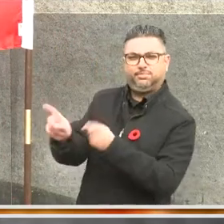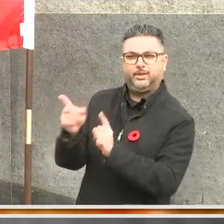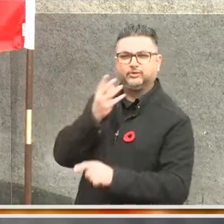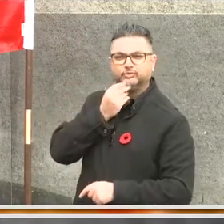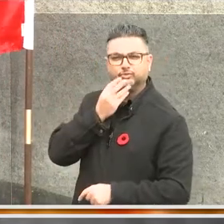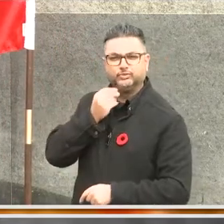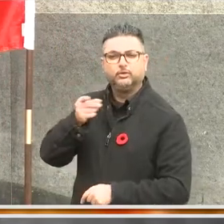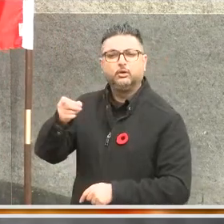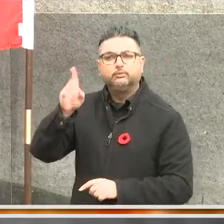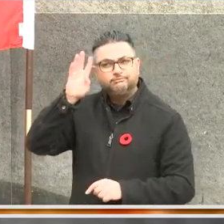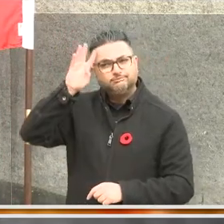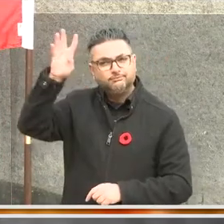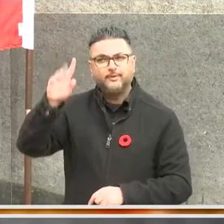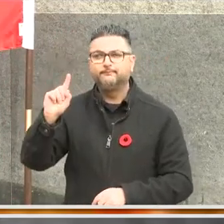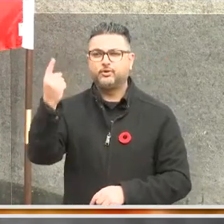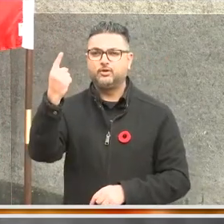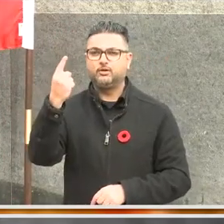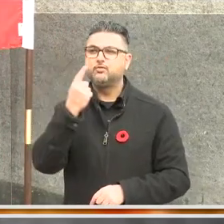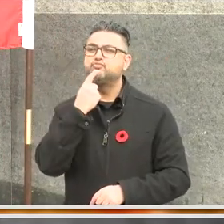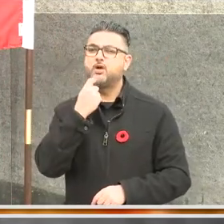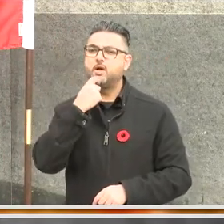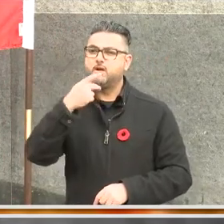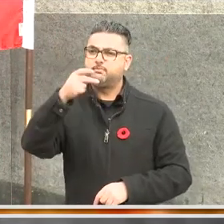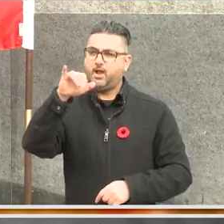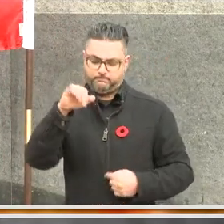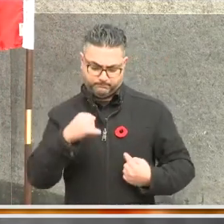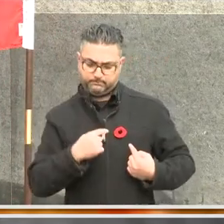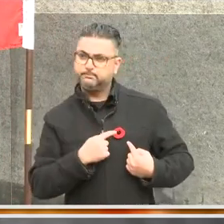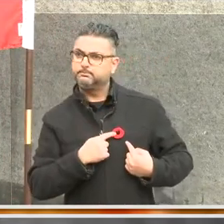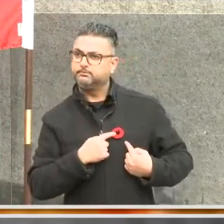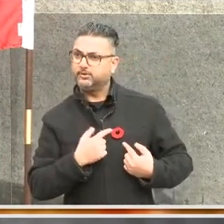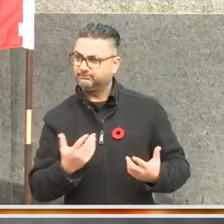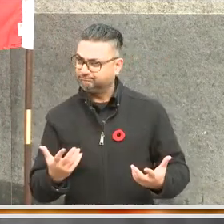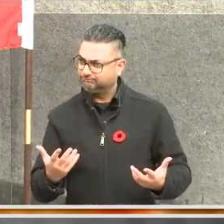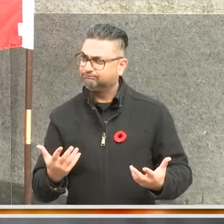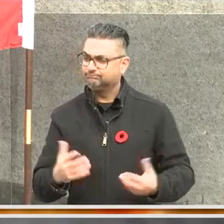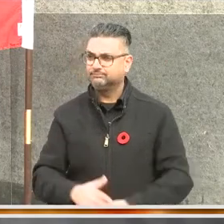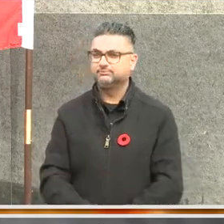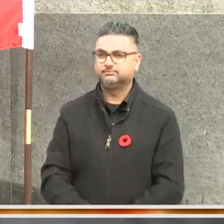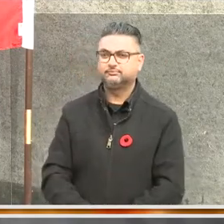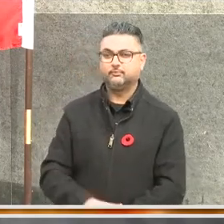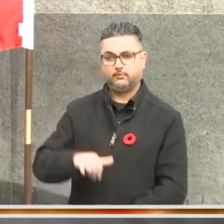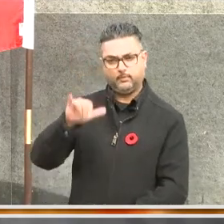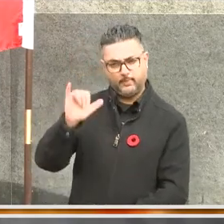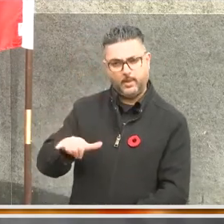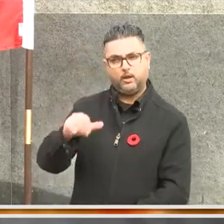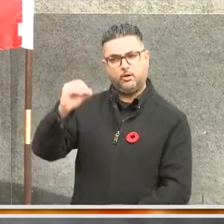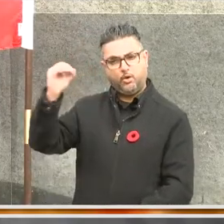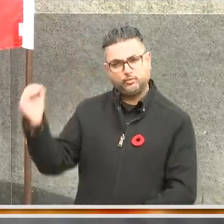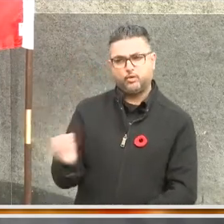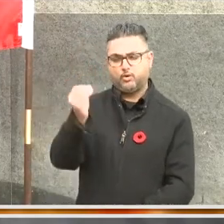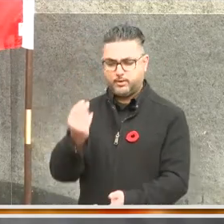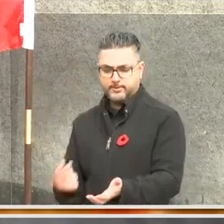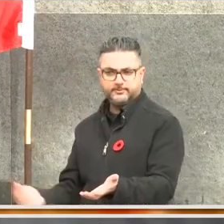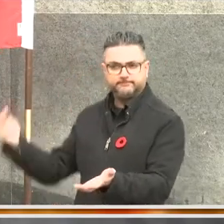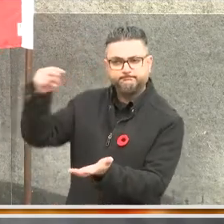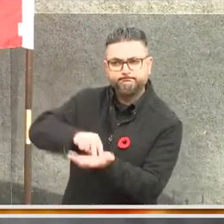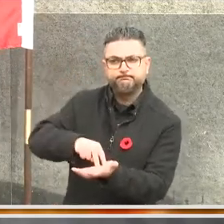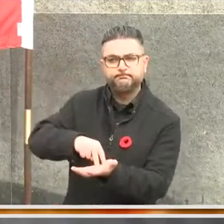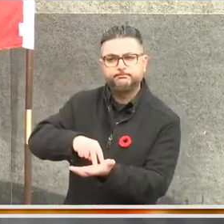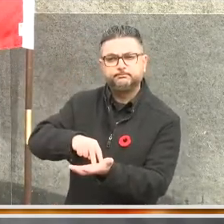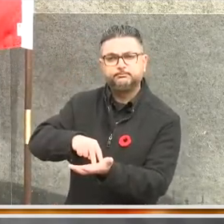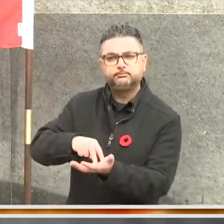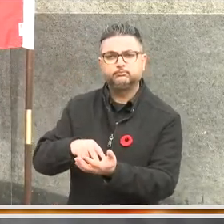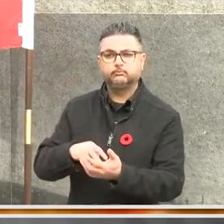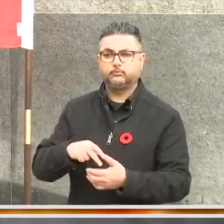is the proud Canadian legacy that we get to stand up for each and every day in our Ontario legislature, and to my federal colleagues, they get to stand